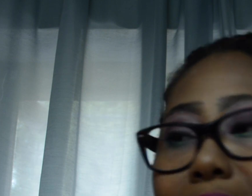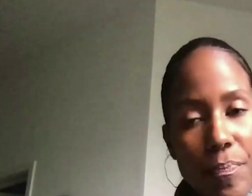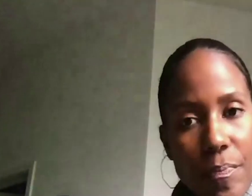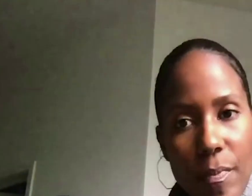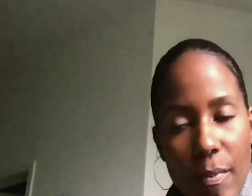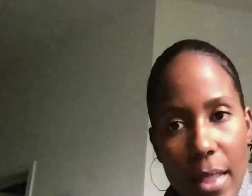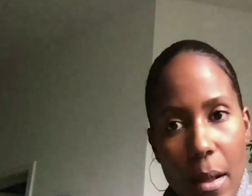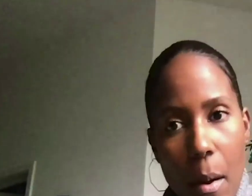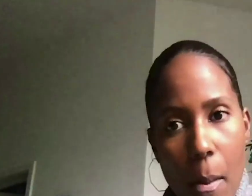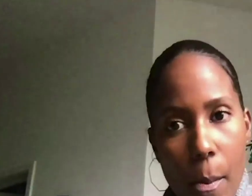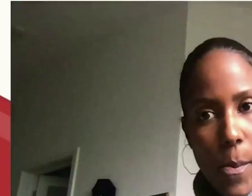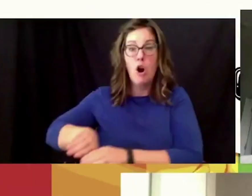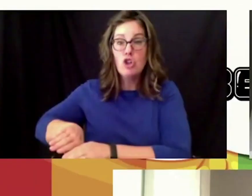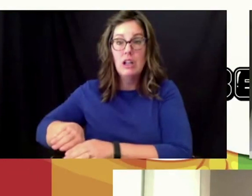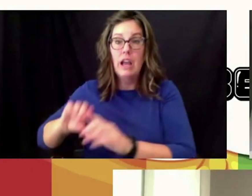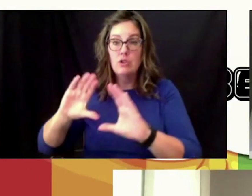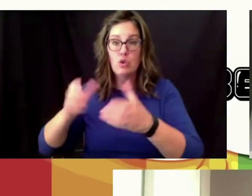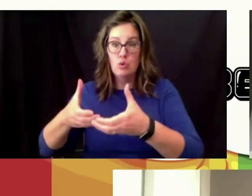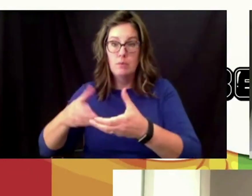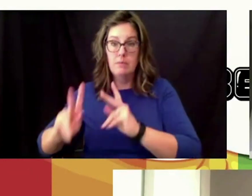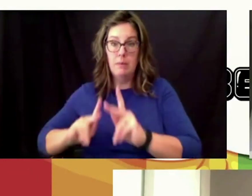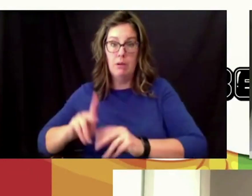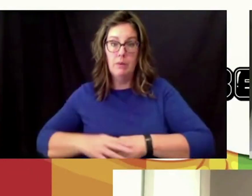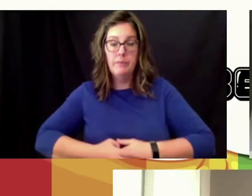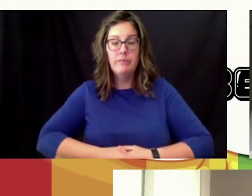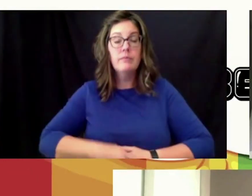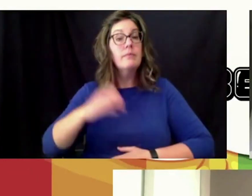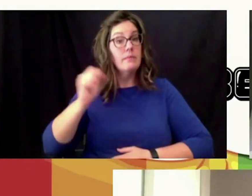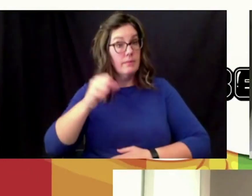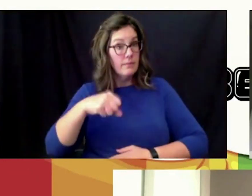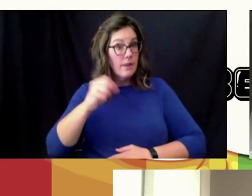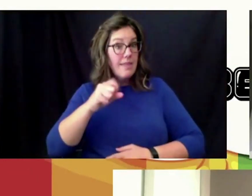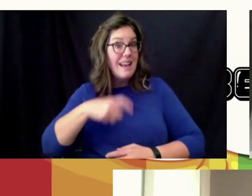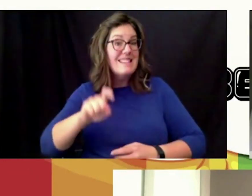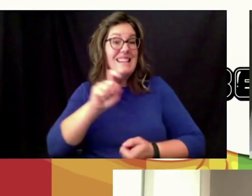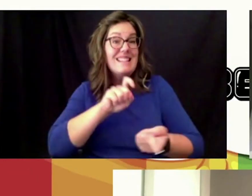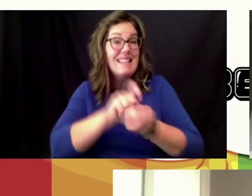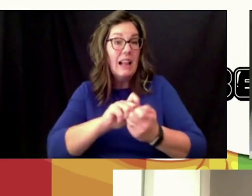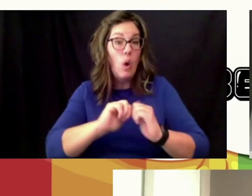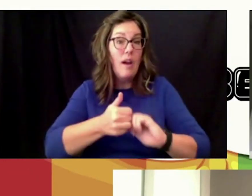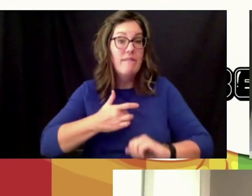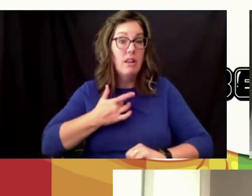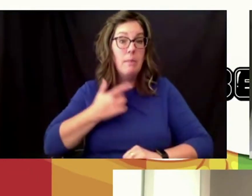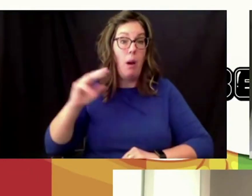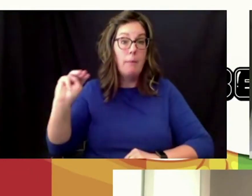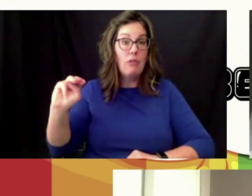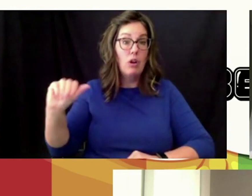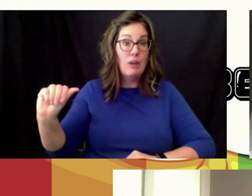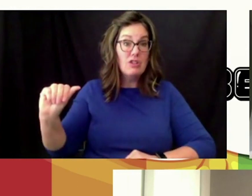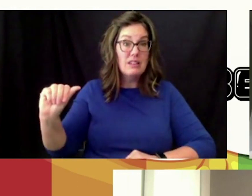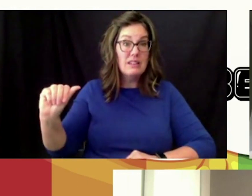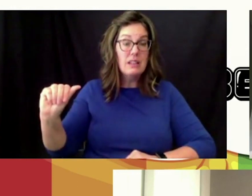Google. Yeah, and that's exactly how I feel about microaggressions, because I feel like in today's